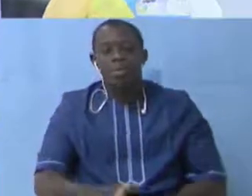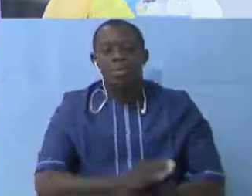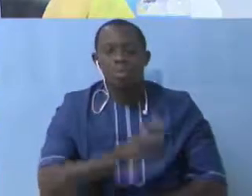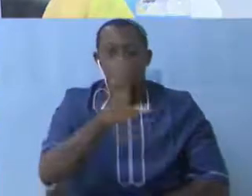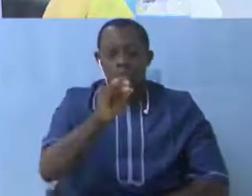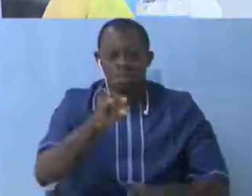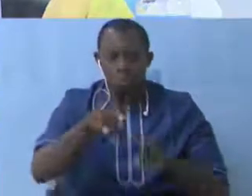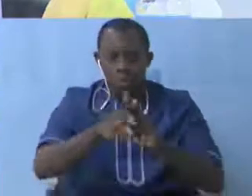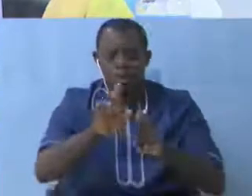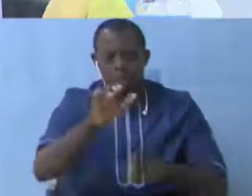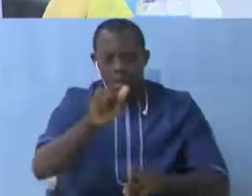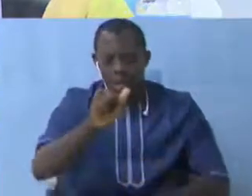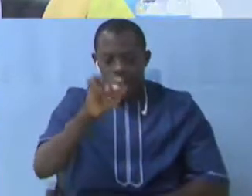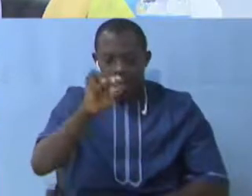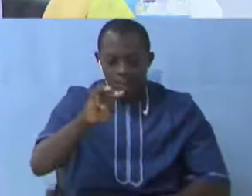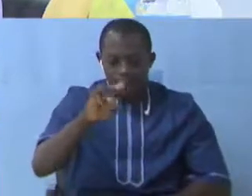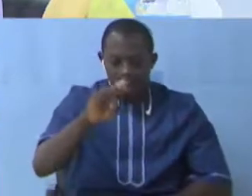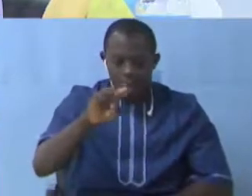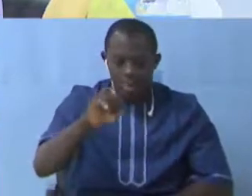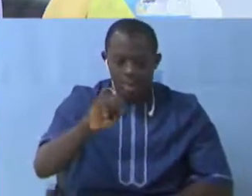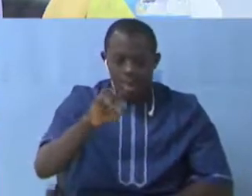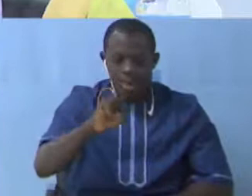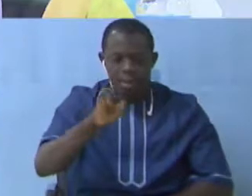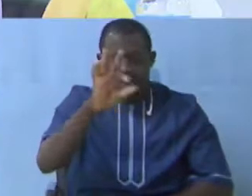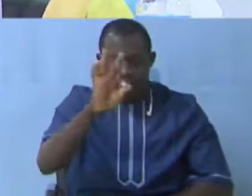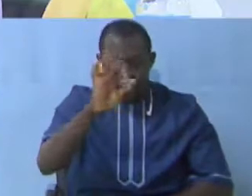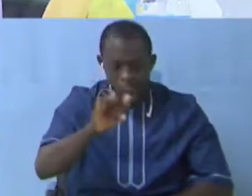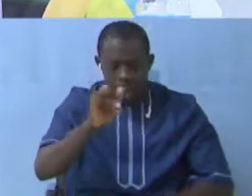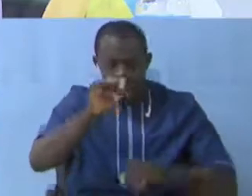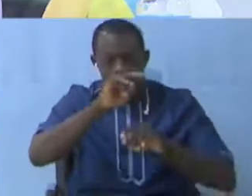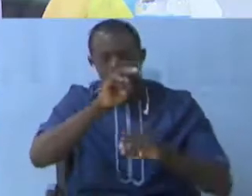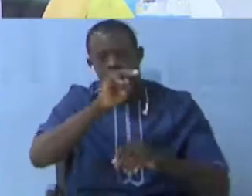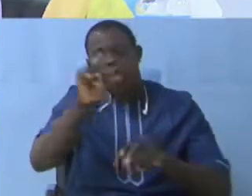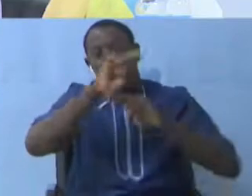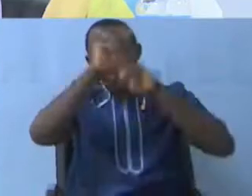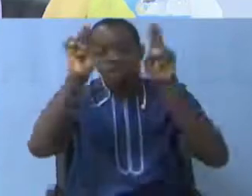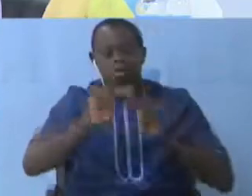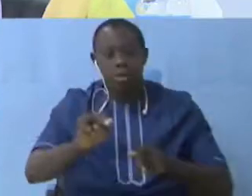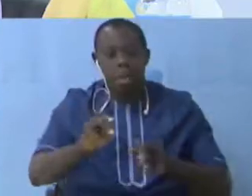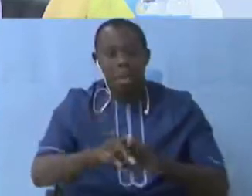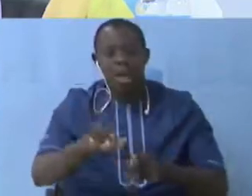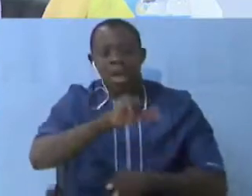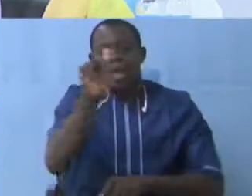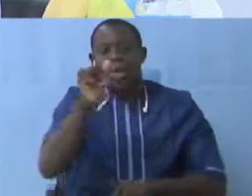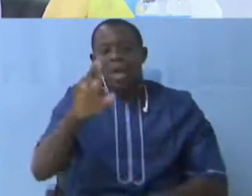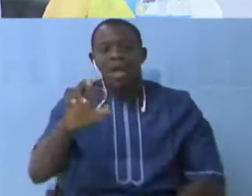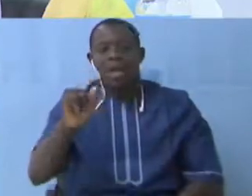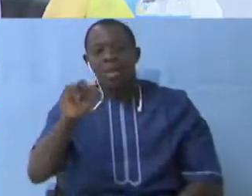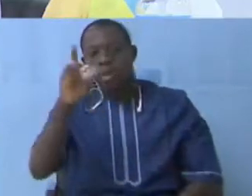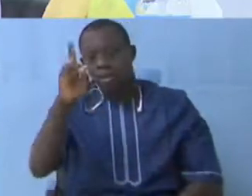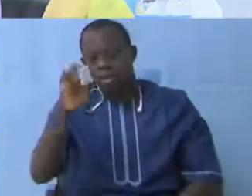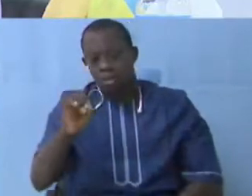International and RADO. ñu dal di nag Amnesty International ak RADO.